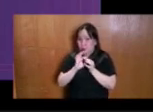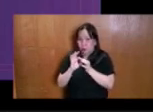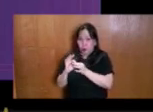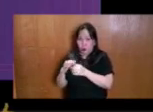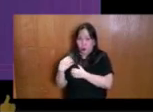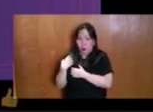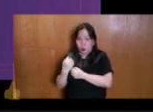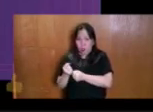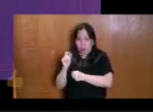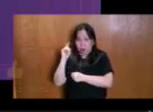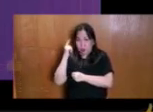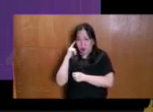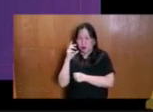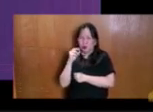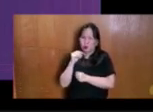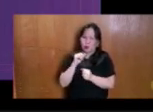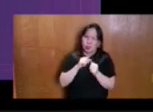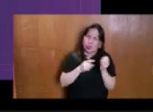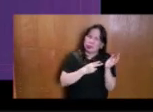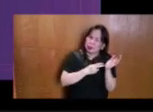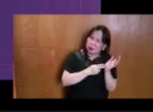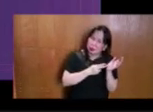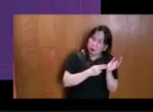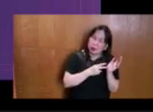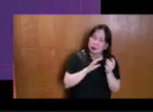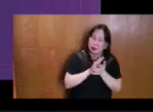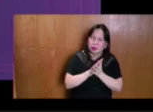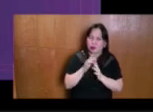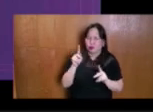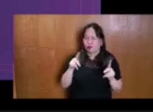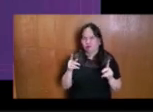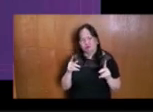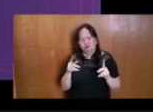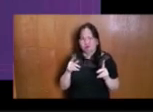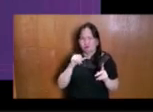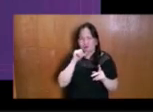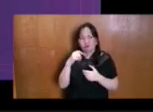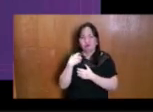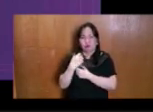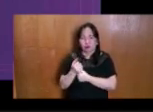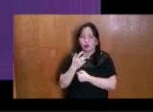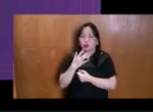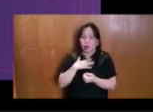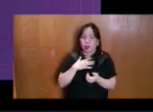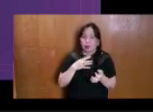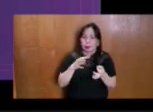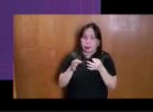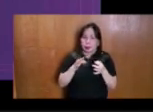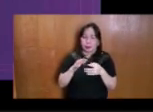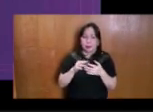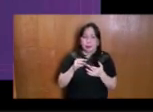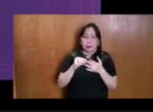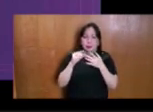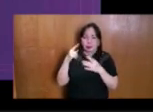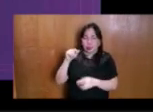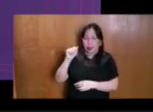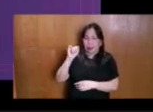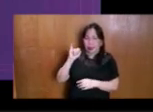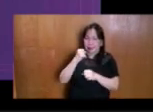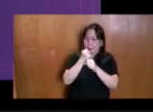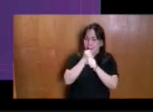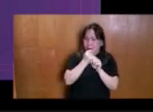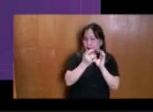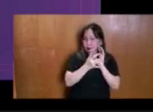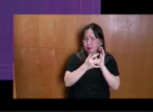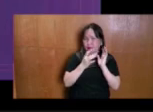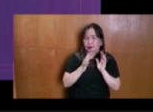could be less trust, actually. And so I've been saying that especially for our AI developers, we may